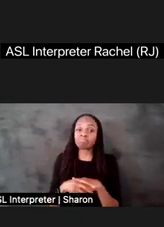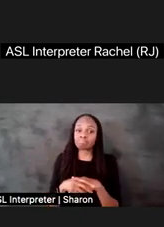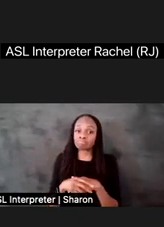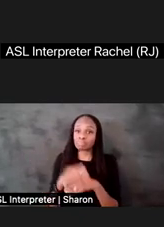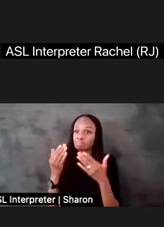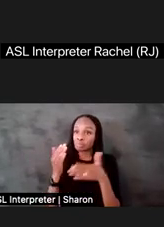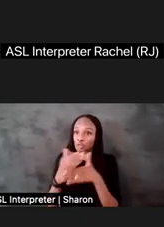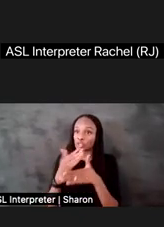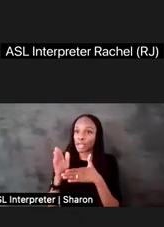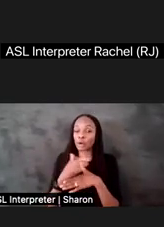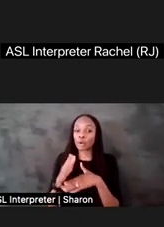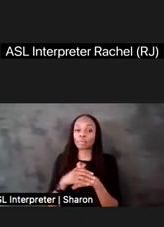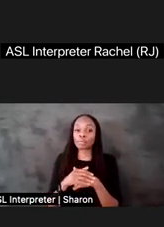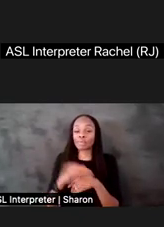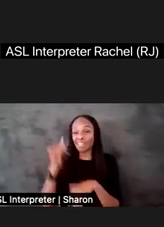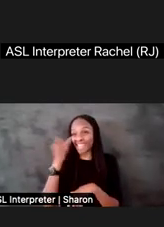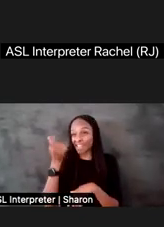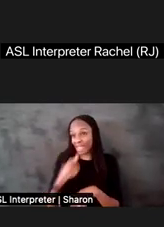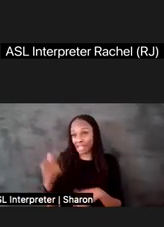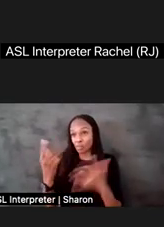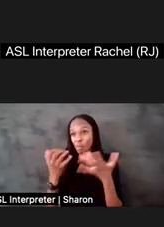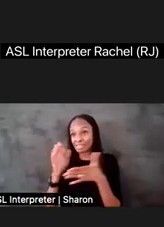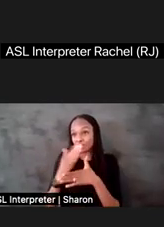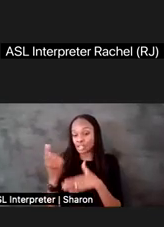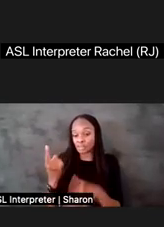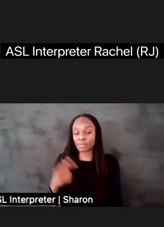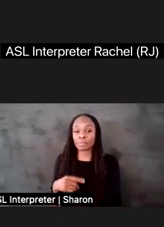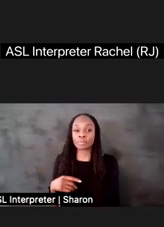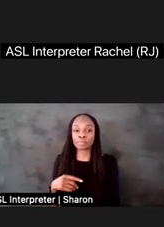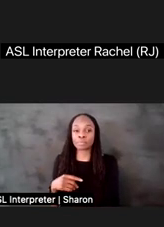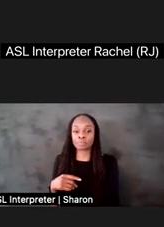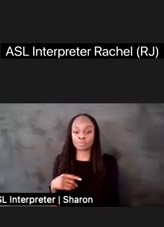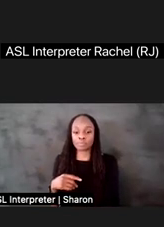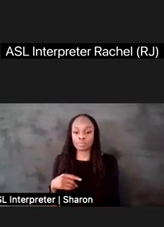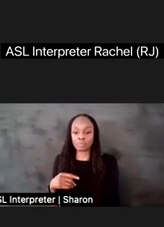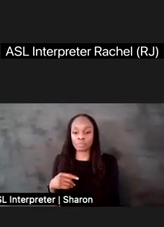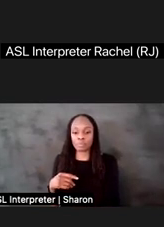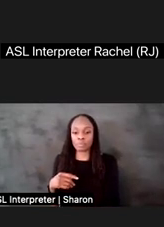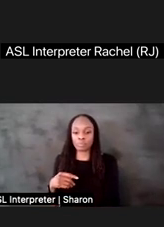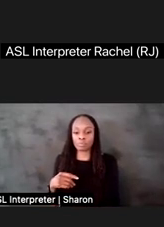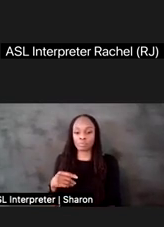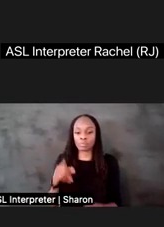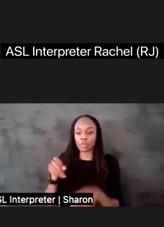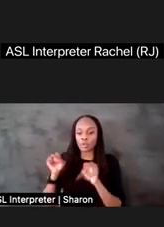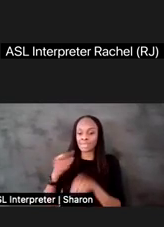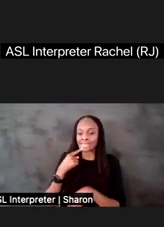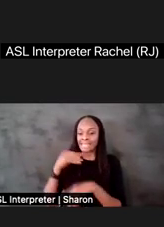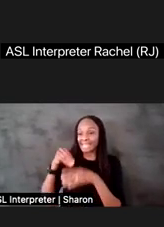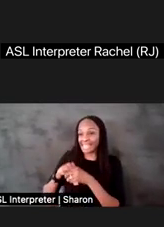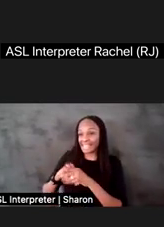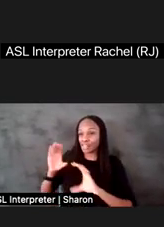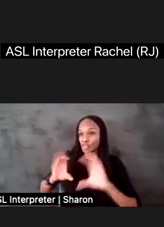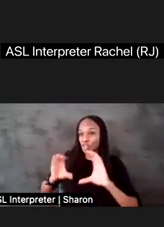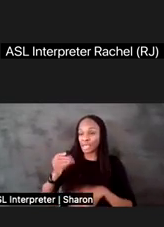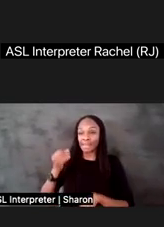If anybody has something they would like to share, you can either say it in the chat, or if you're able to raise your